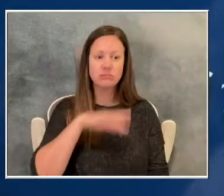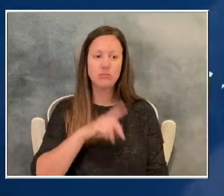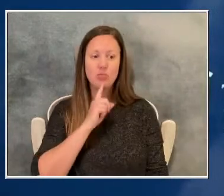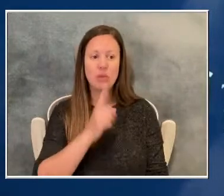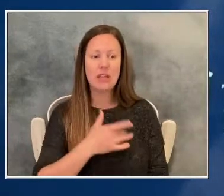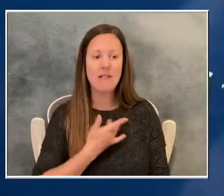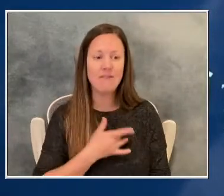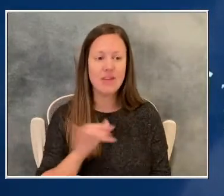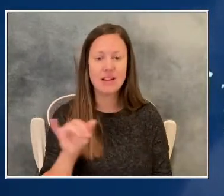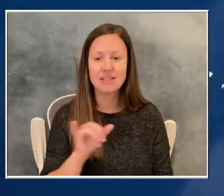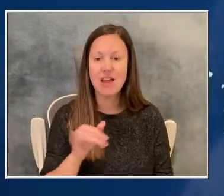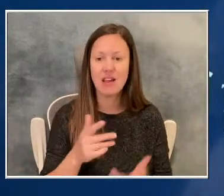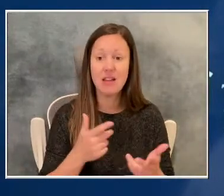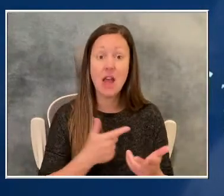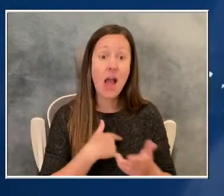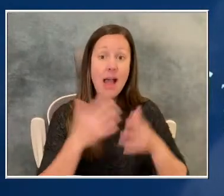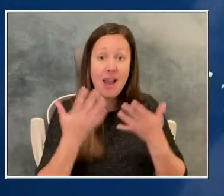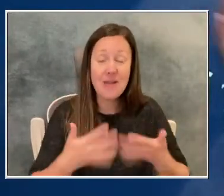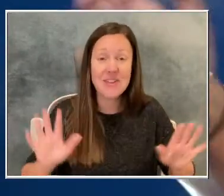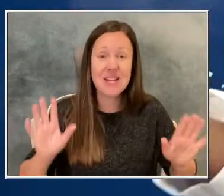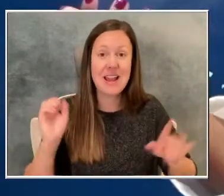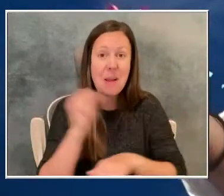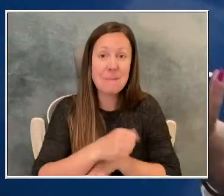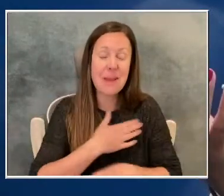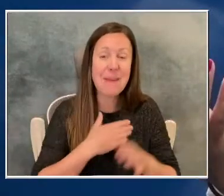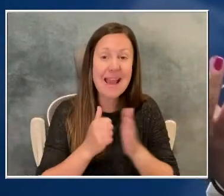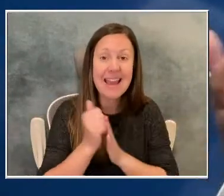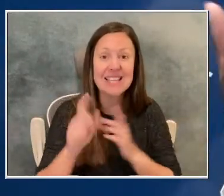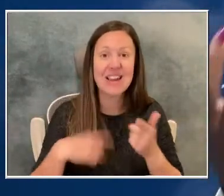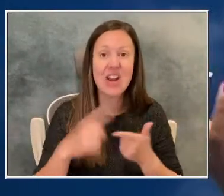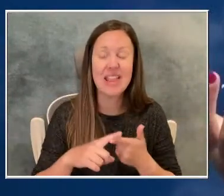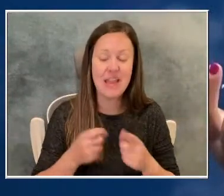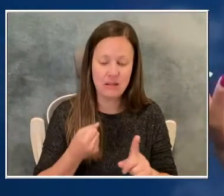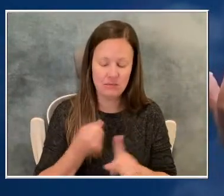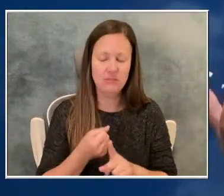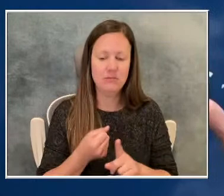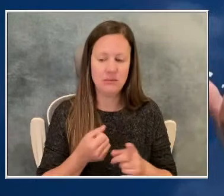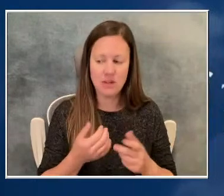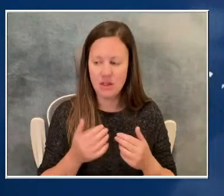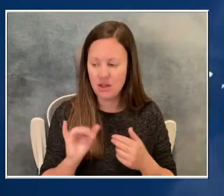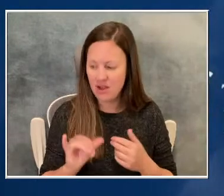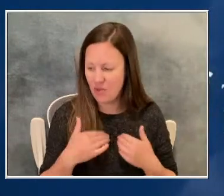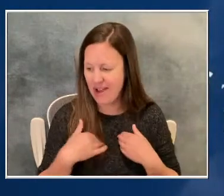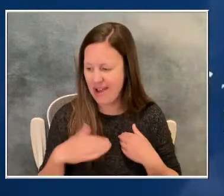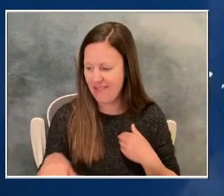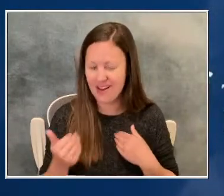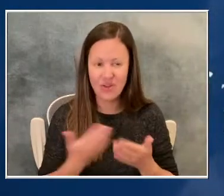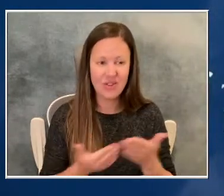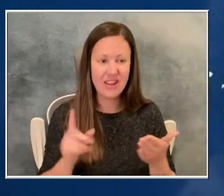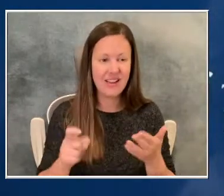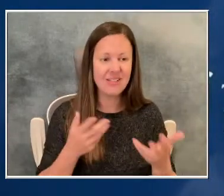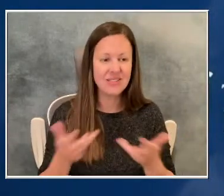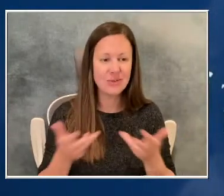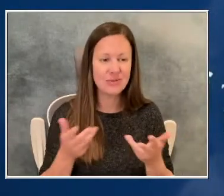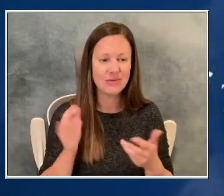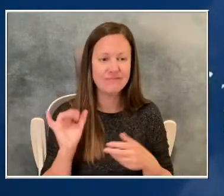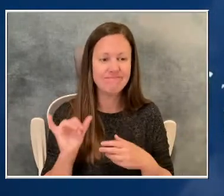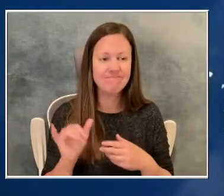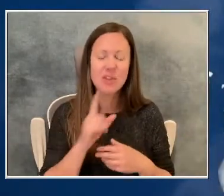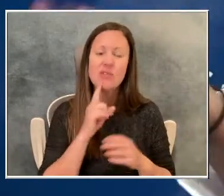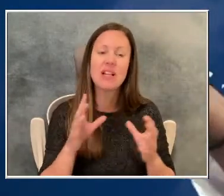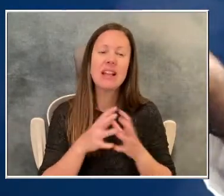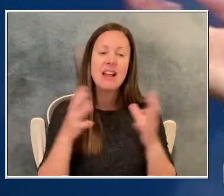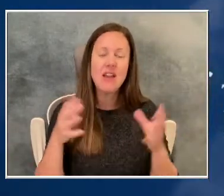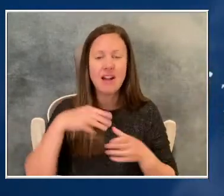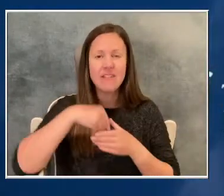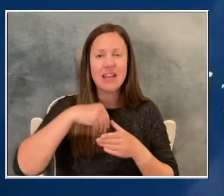finish line, I've beat my cancer, and now I have this other major thing to deal with. And a lot of inherent losses along the way.